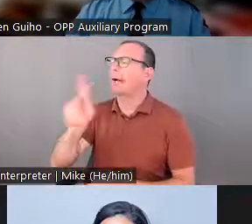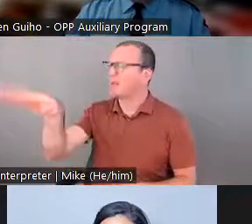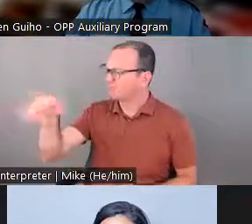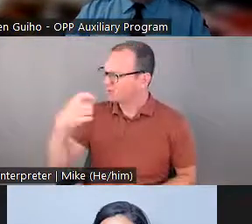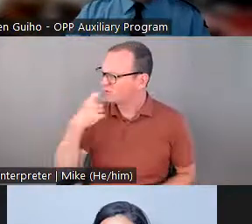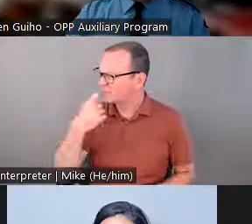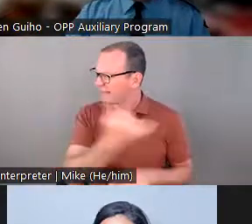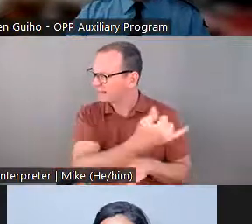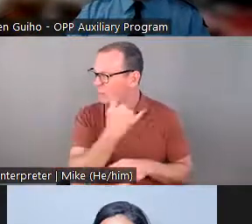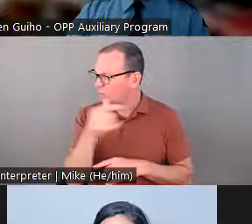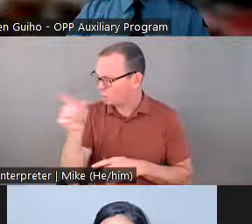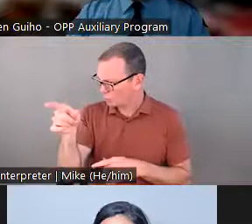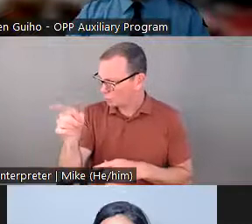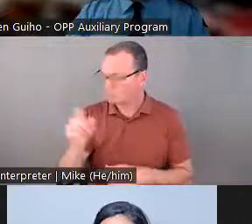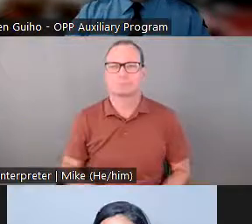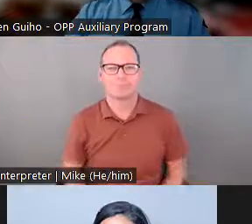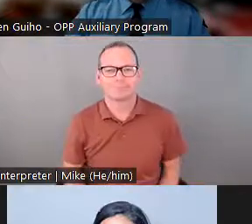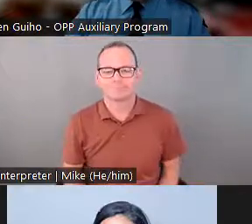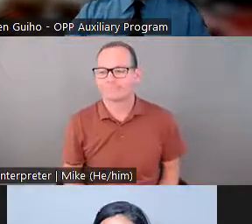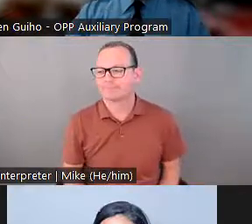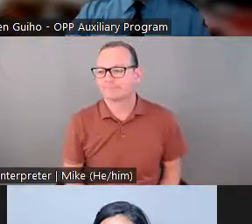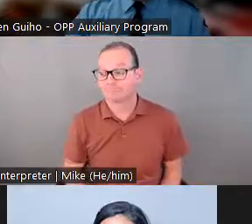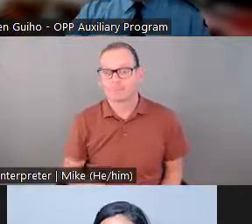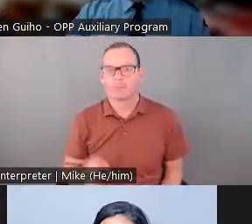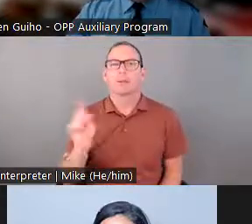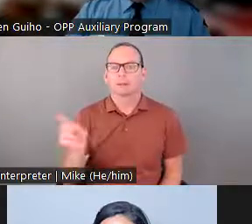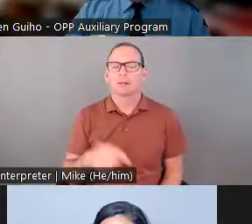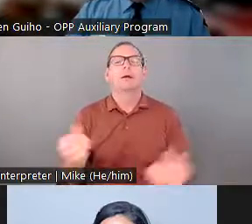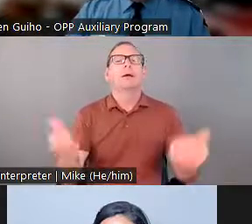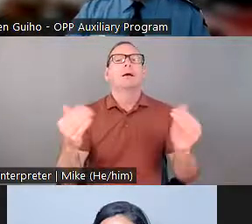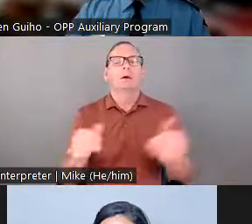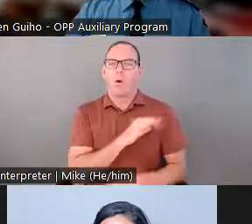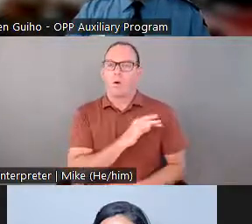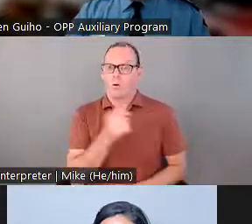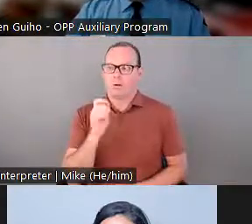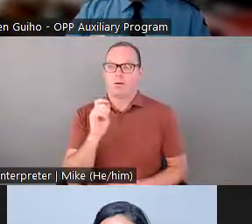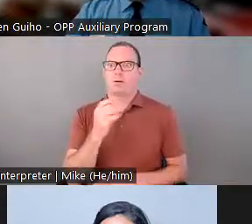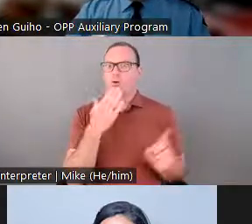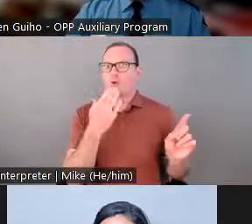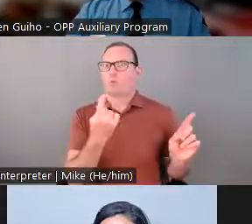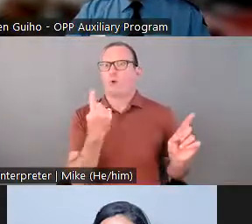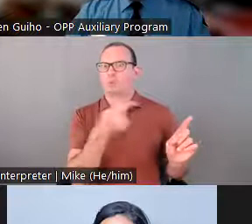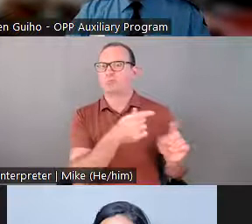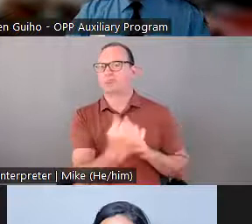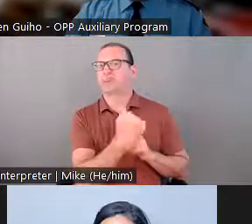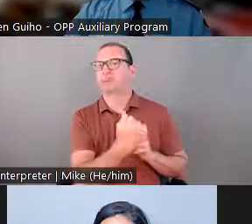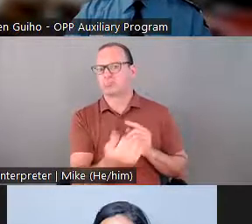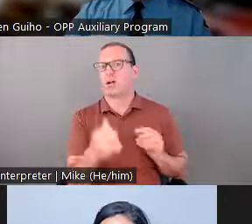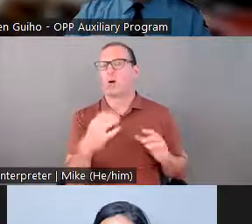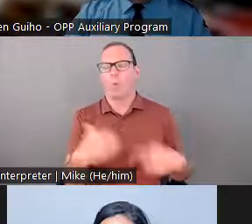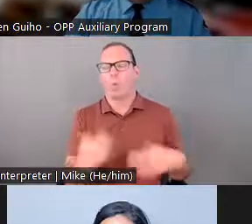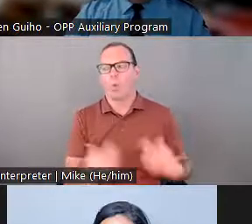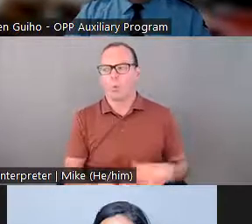not so good one is the delayed disconnect. How this works. The offender calls you, they're, doesn't matter, a